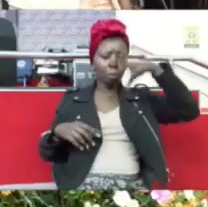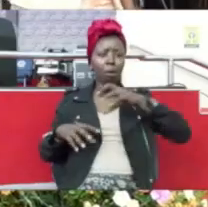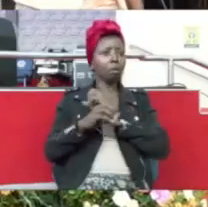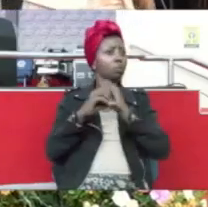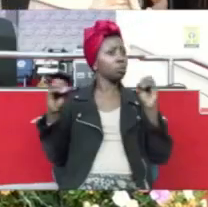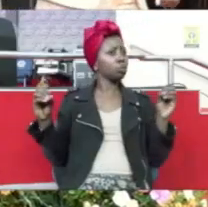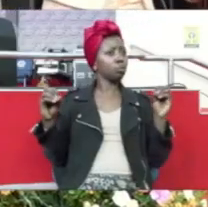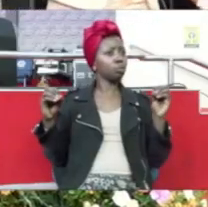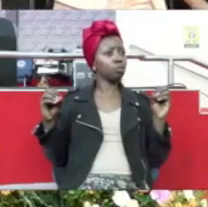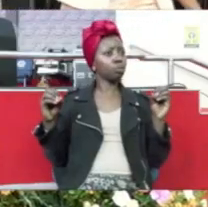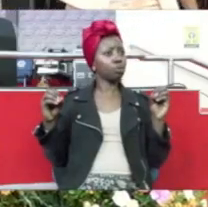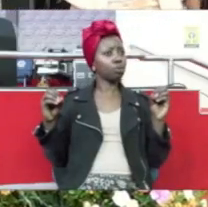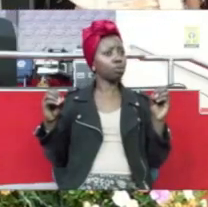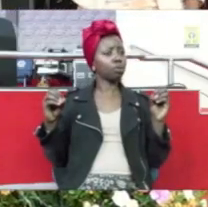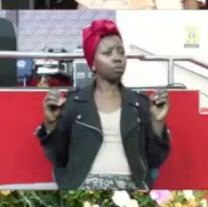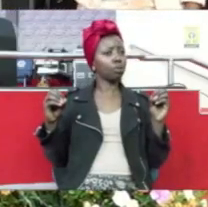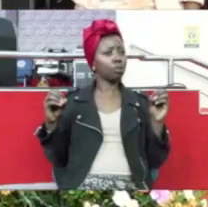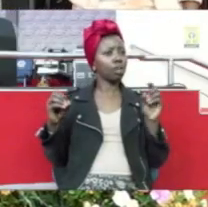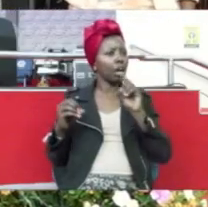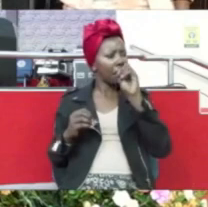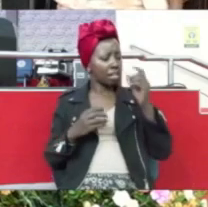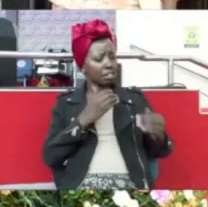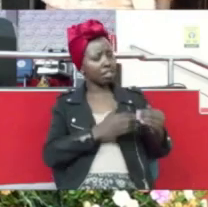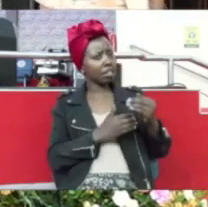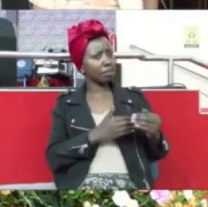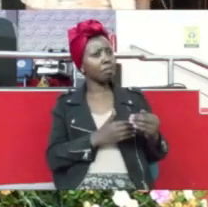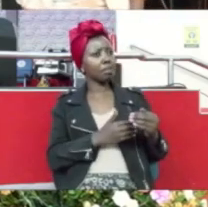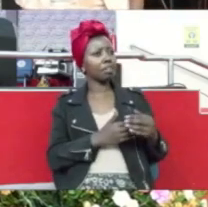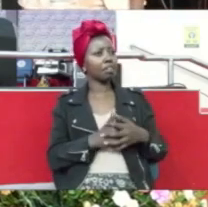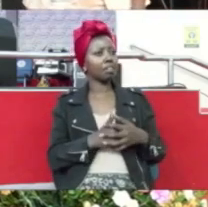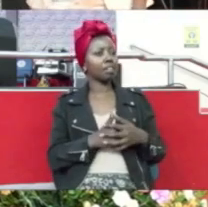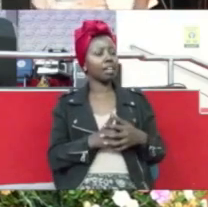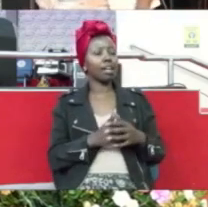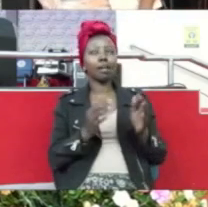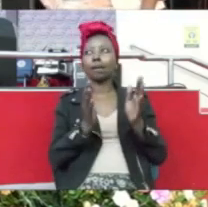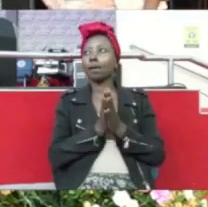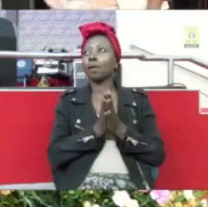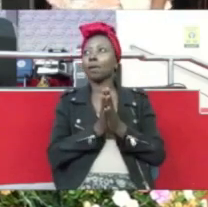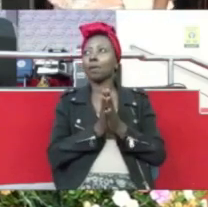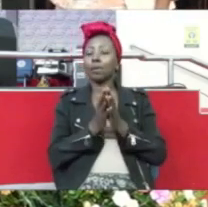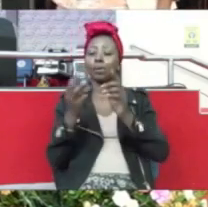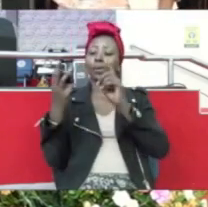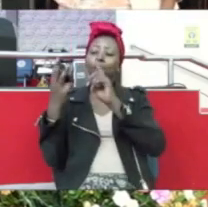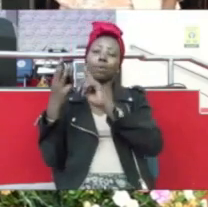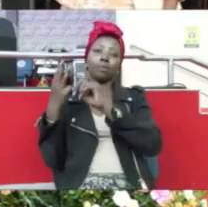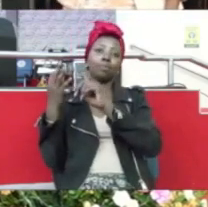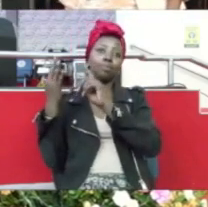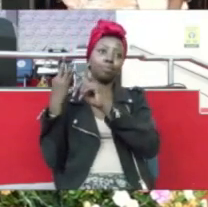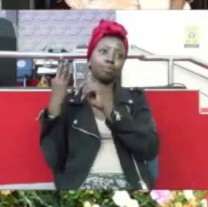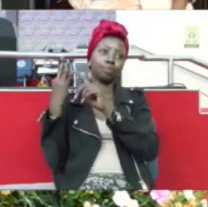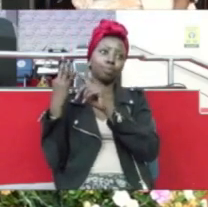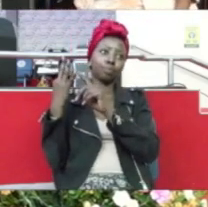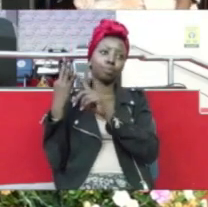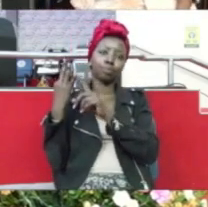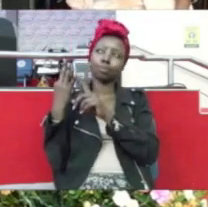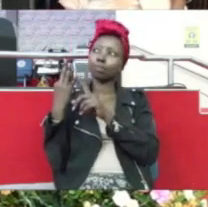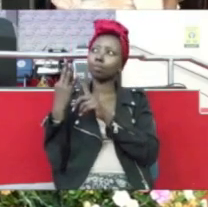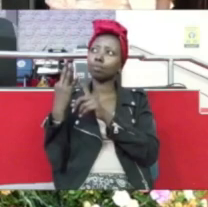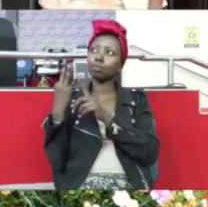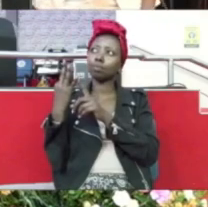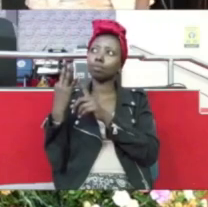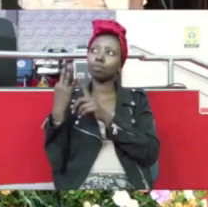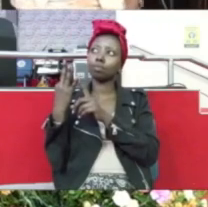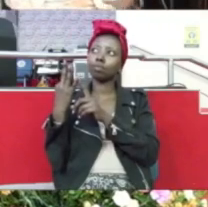ukapata hakuna mwangaza hapa. Hallelujah. Number three. Ya tatu. Is what we